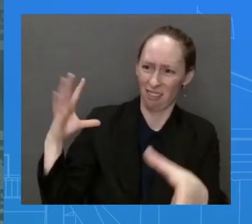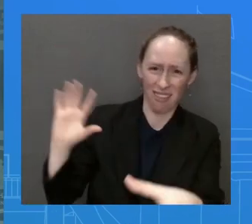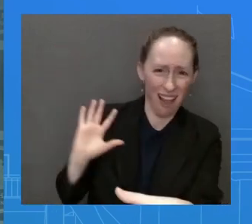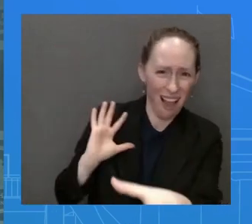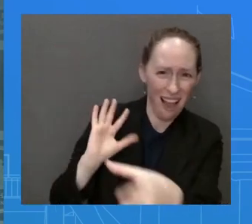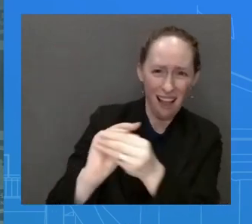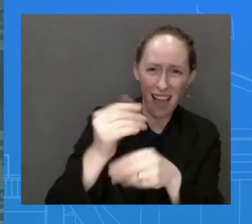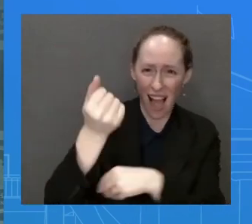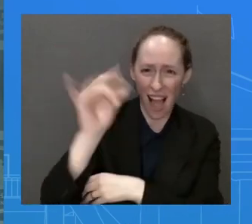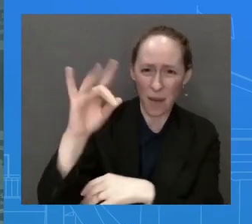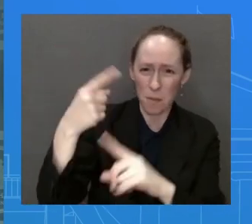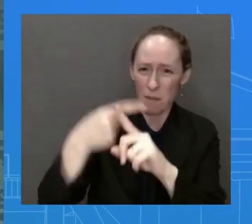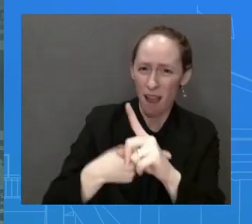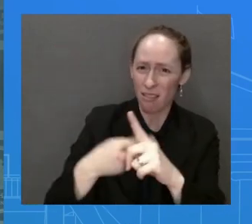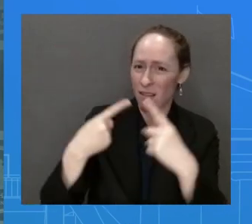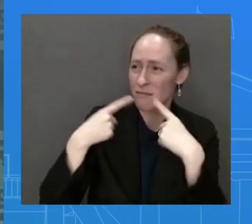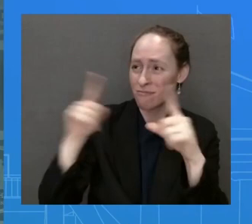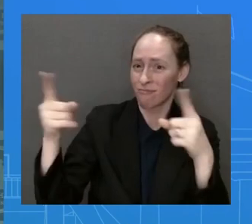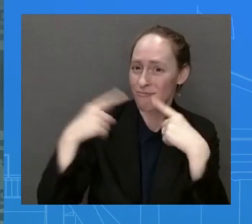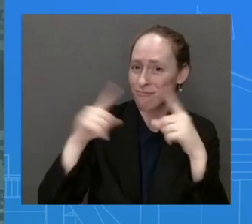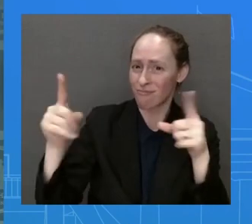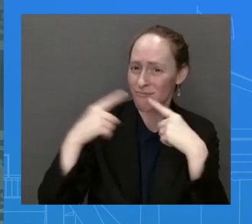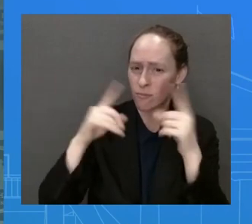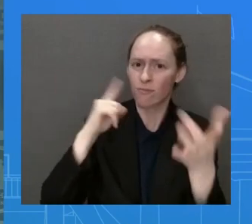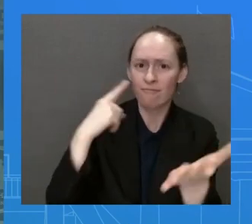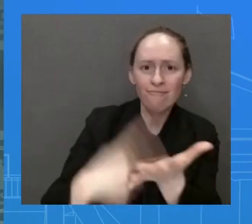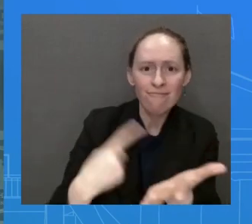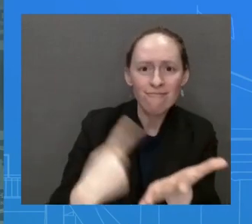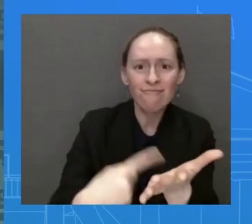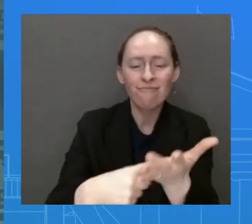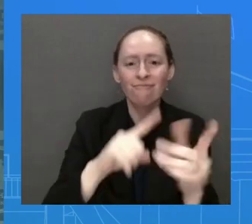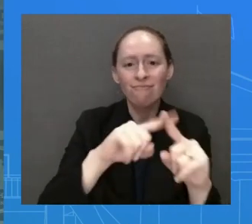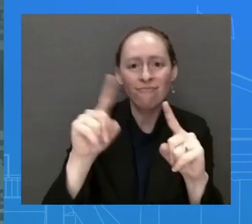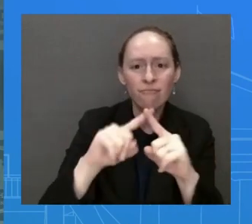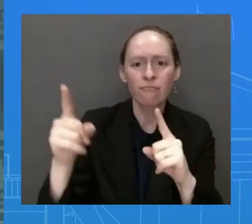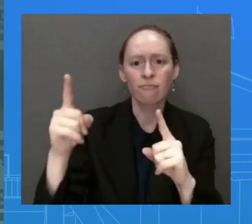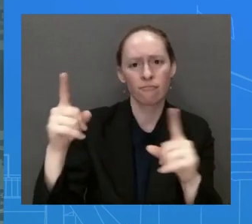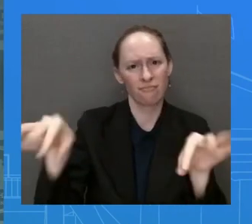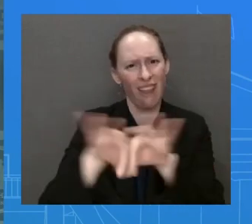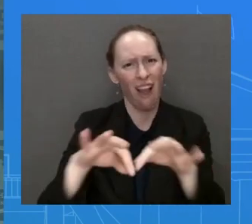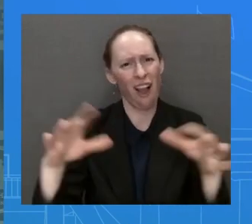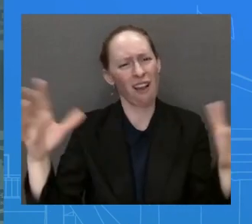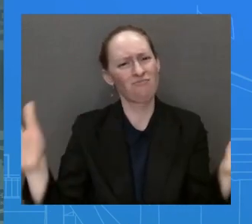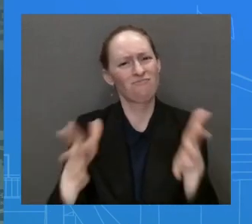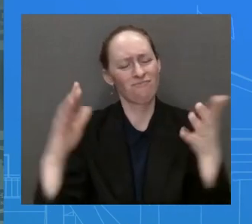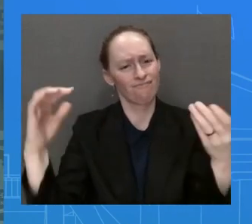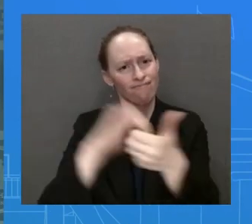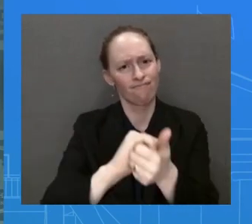done to implement these and other historic pieces of legislative victories